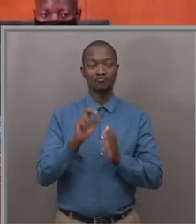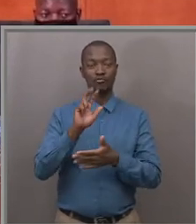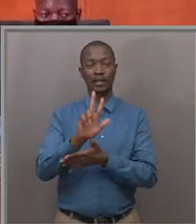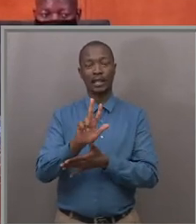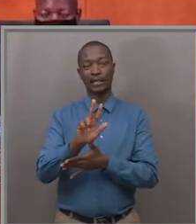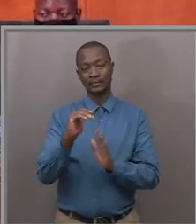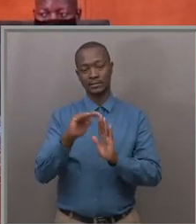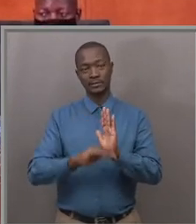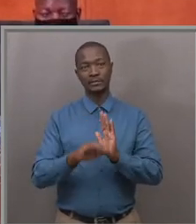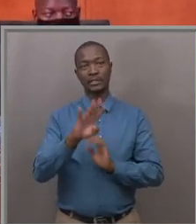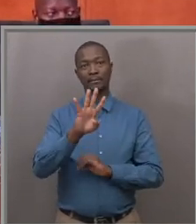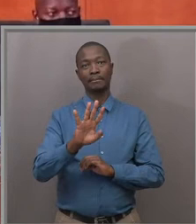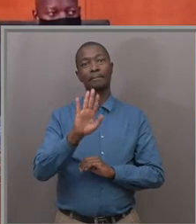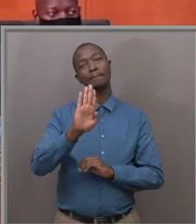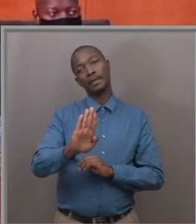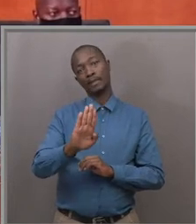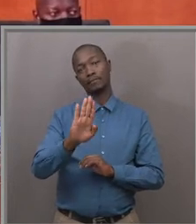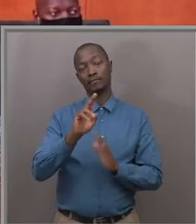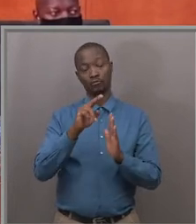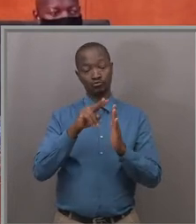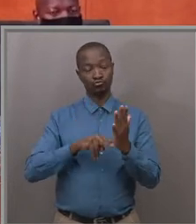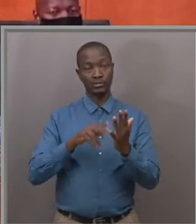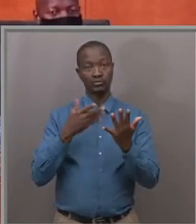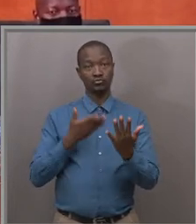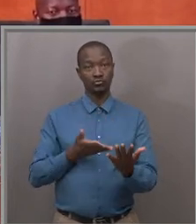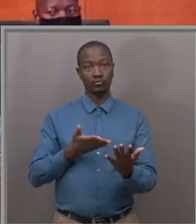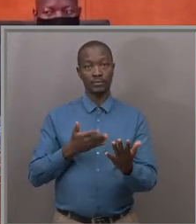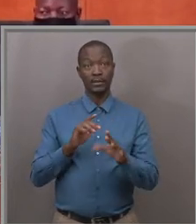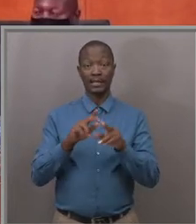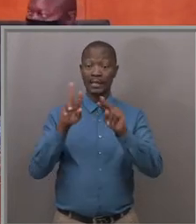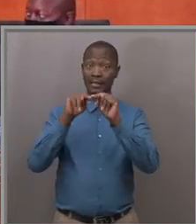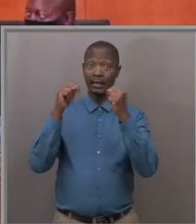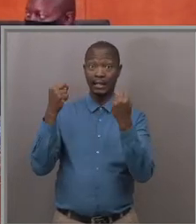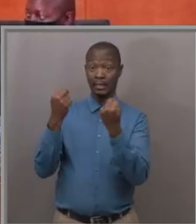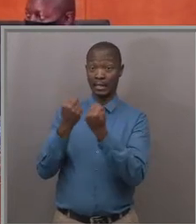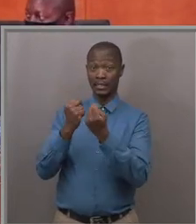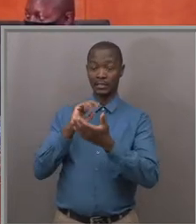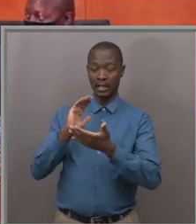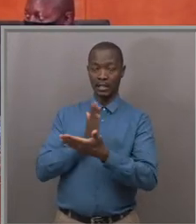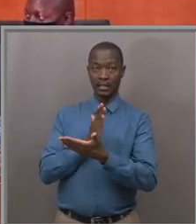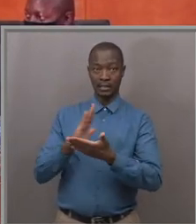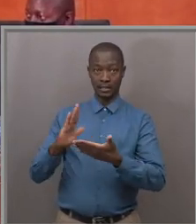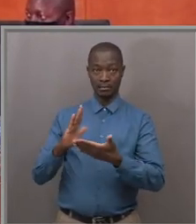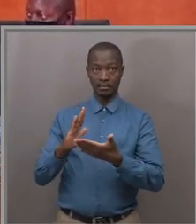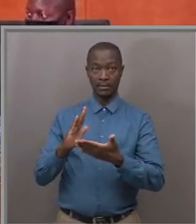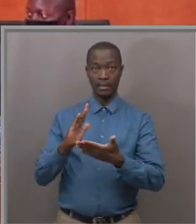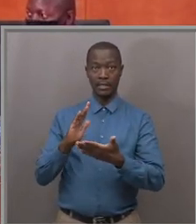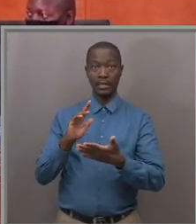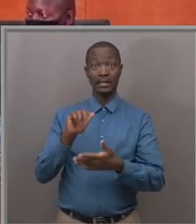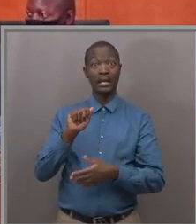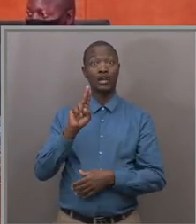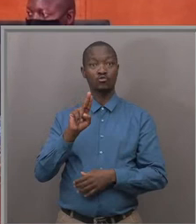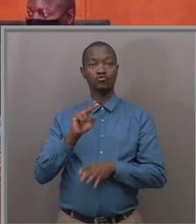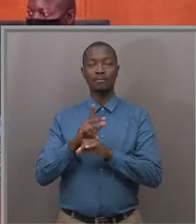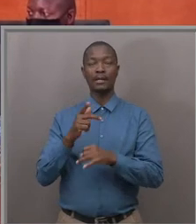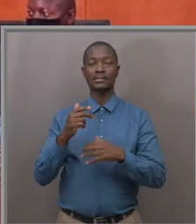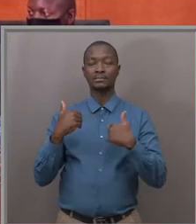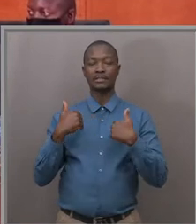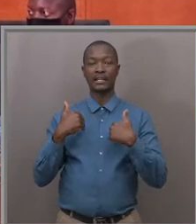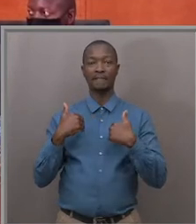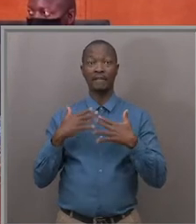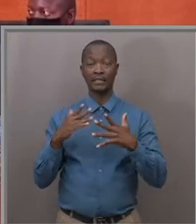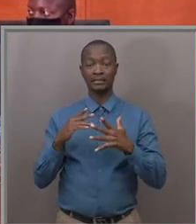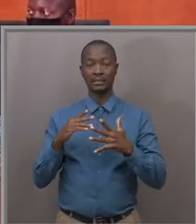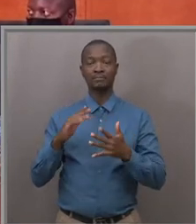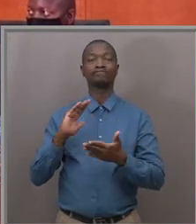B, which reads as follows. The national anthem and the EU anthem must be performed at the beginning of